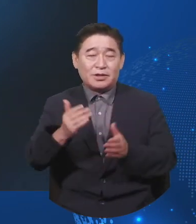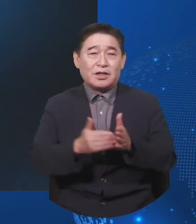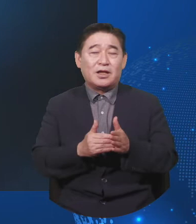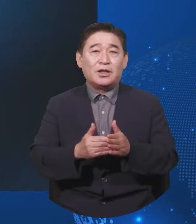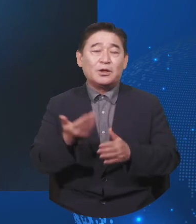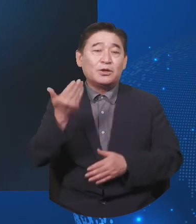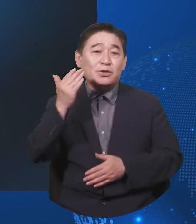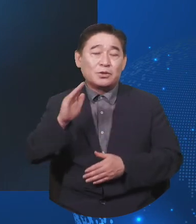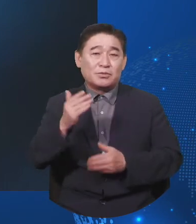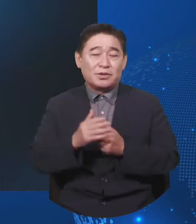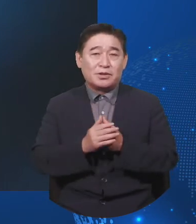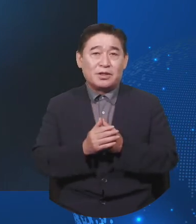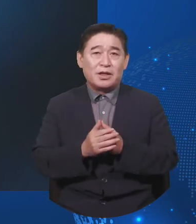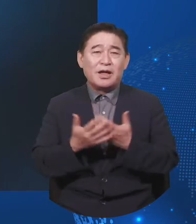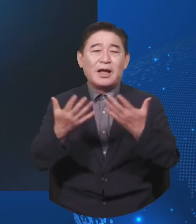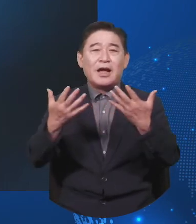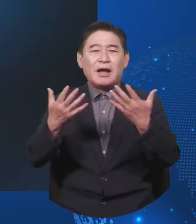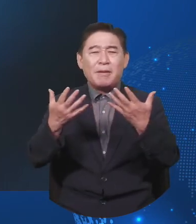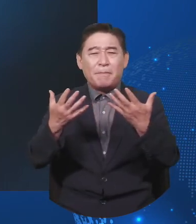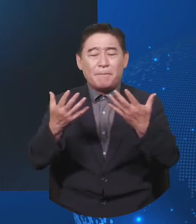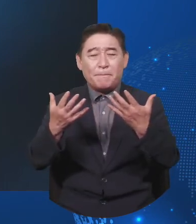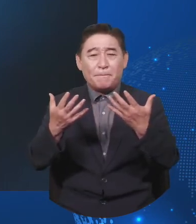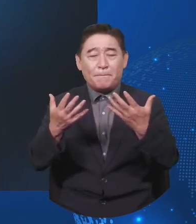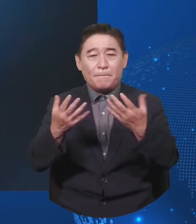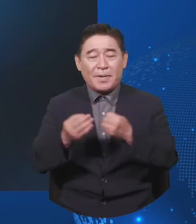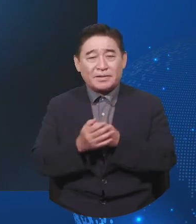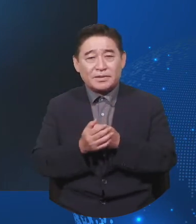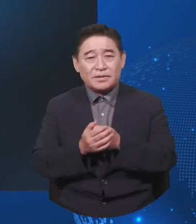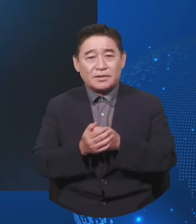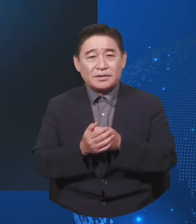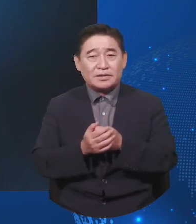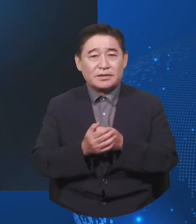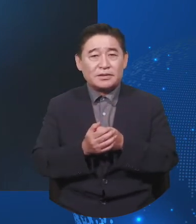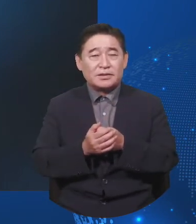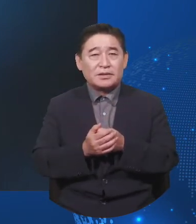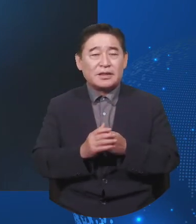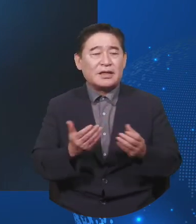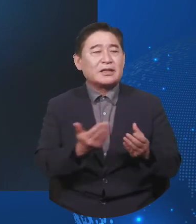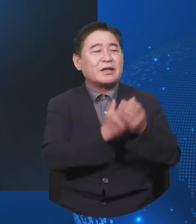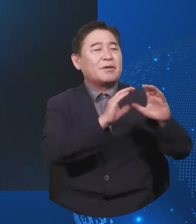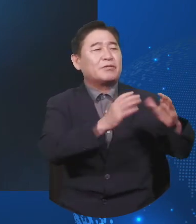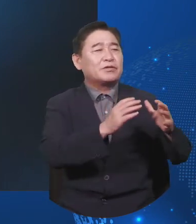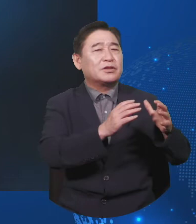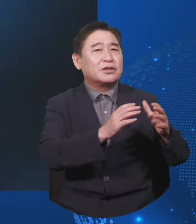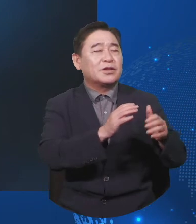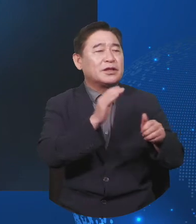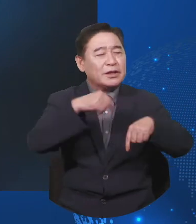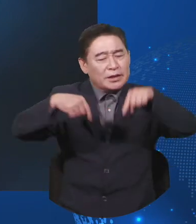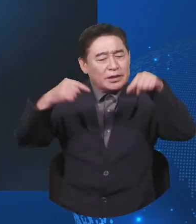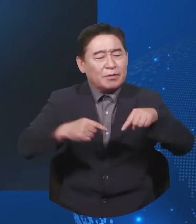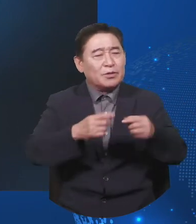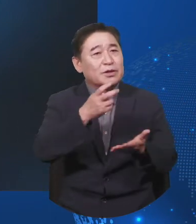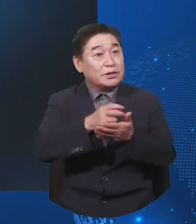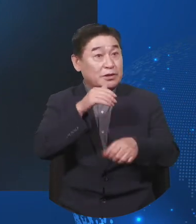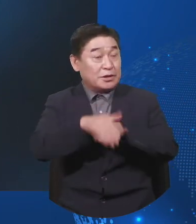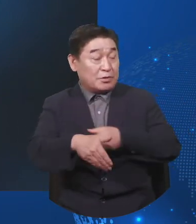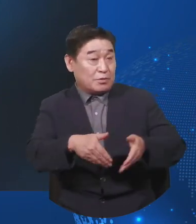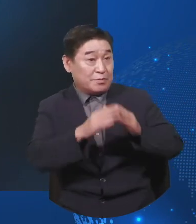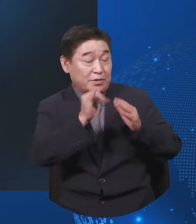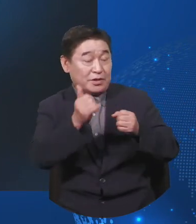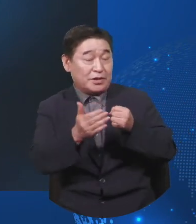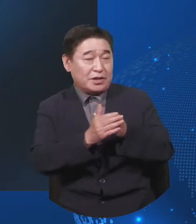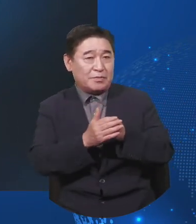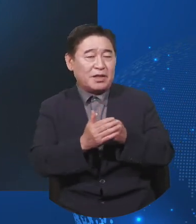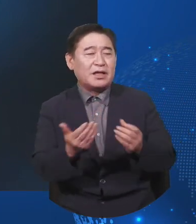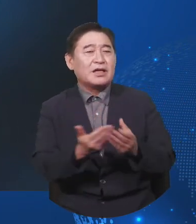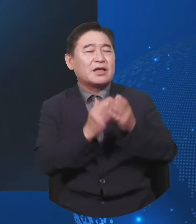more institutionalization of South-South cooperation. Developing countries are setting up their institutions